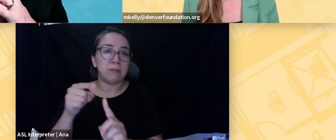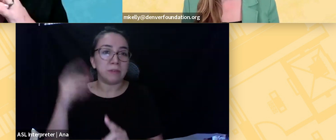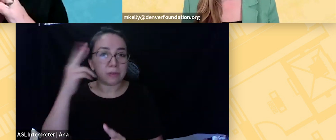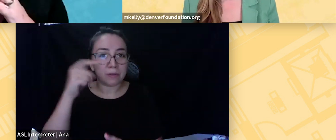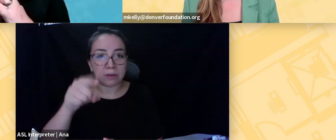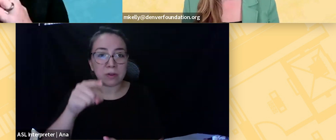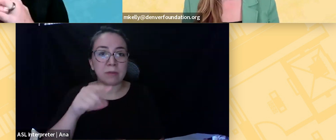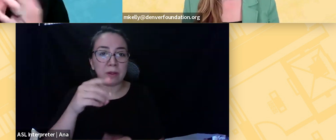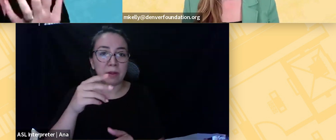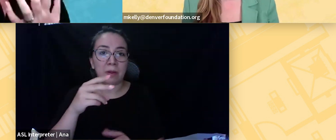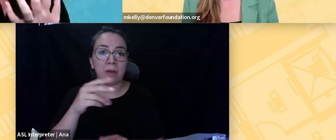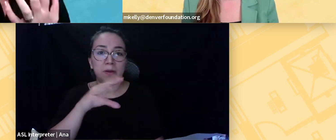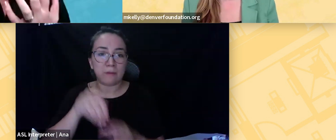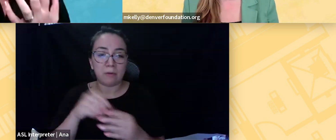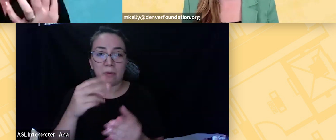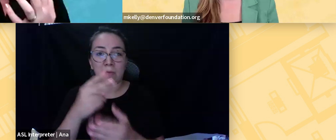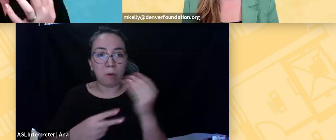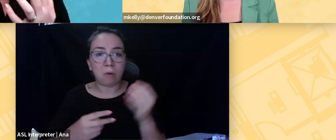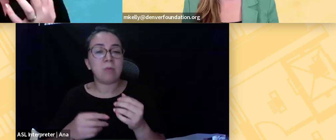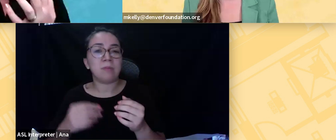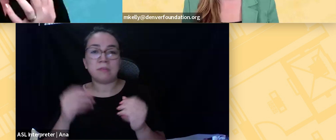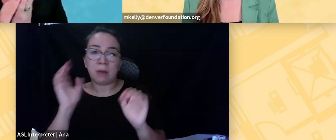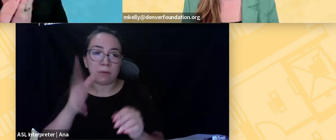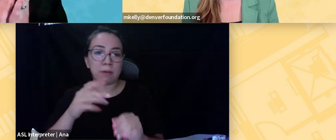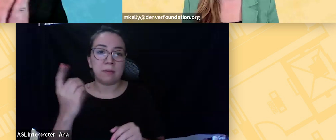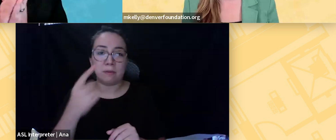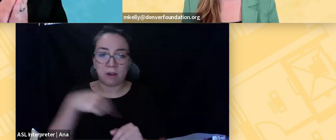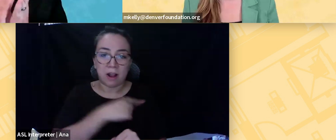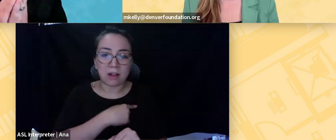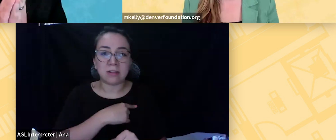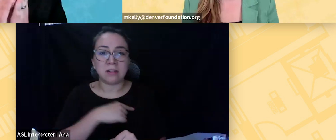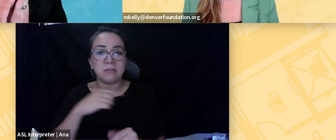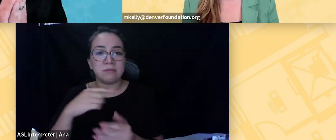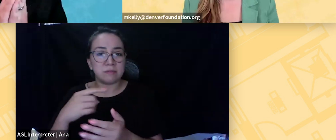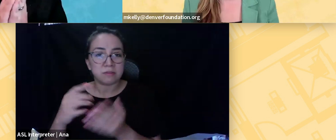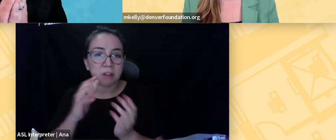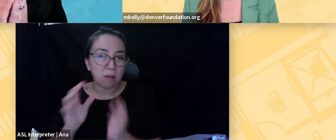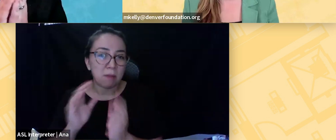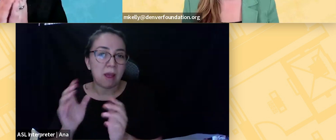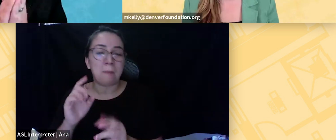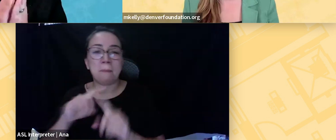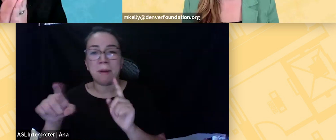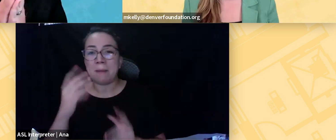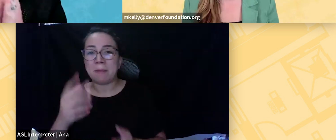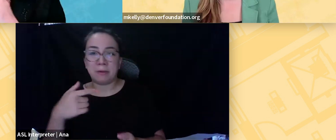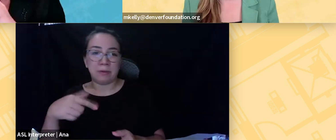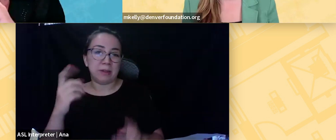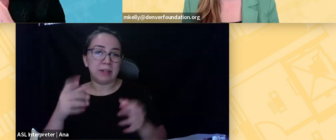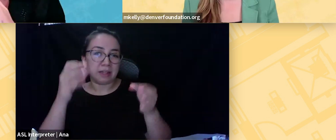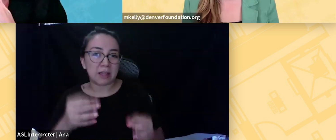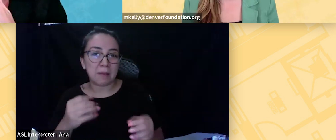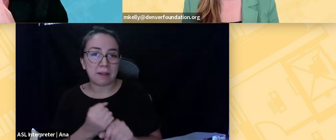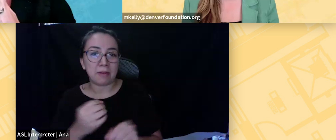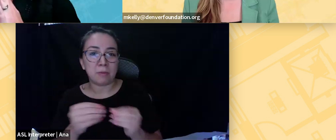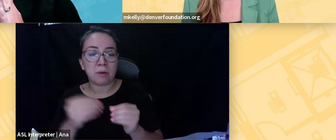for you to be in both buckets, that would be something for us to talk about. But it may be that we just need to decide whether it makes more